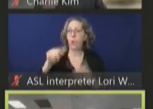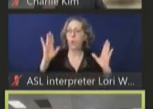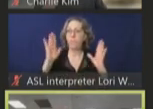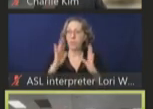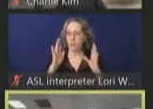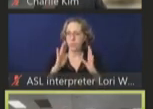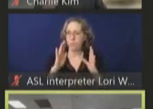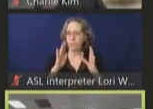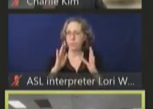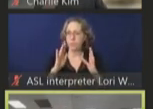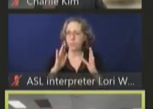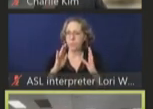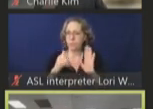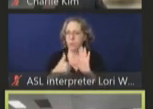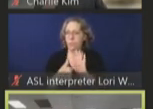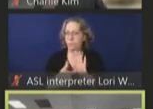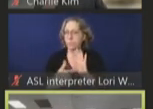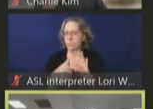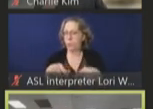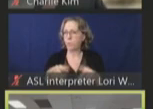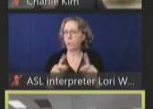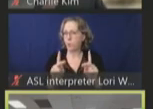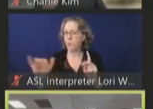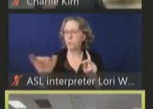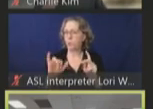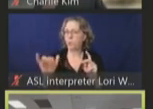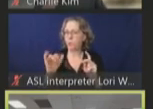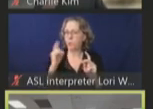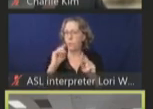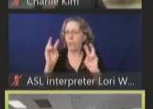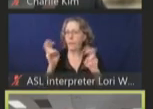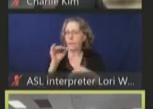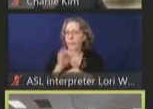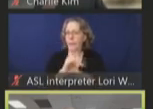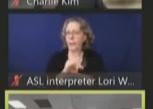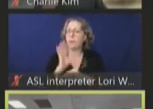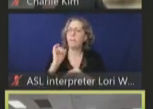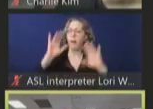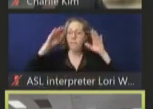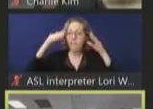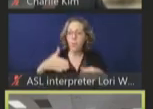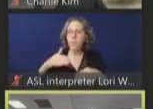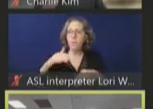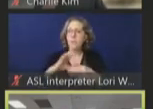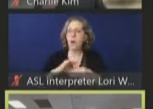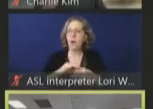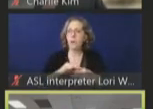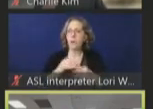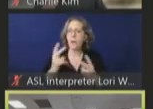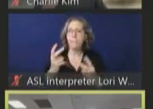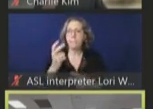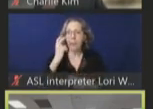of a theme night, which is focusing on obviously visual impairment and the blind community,